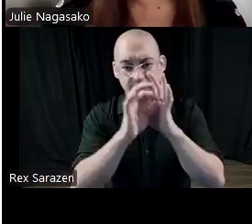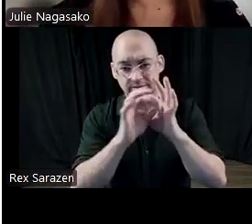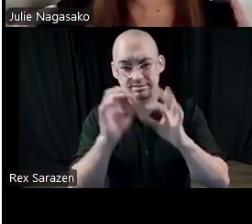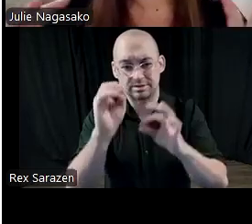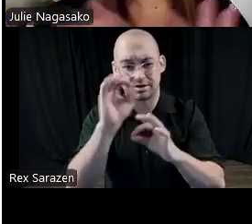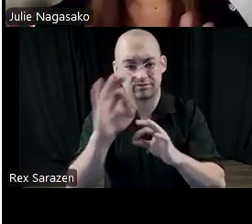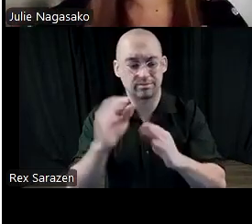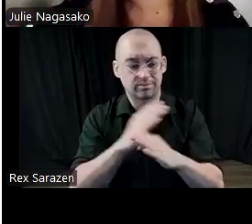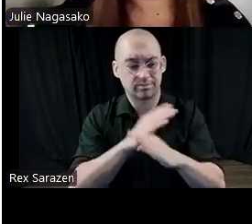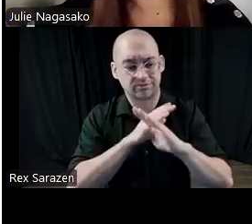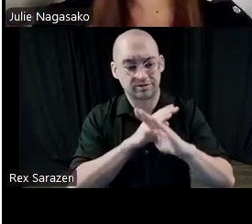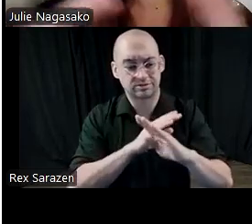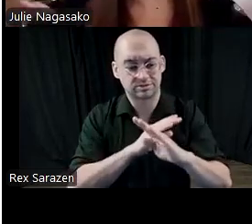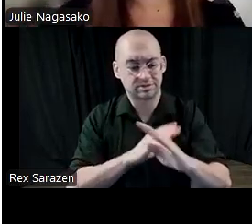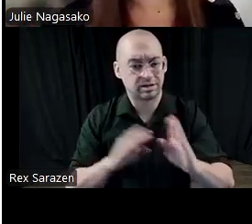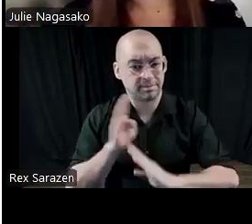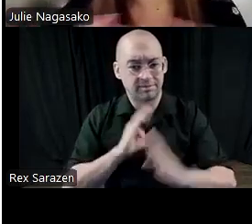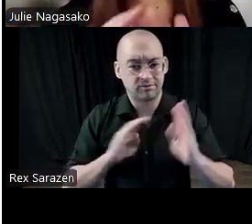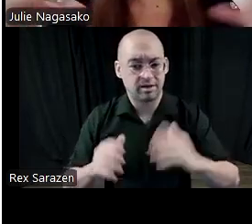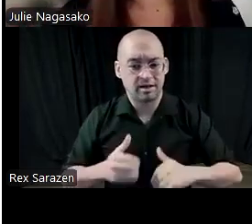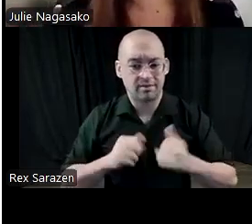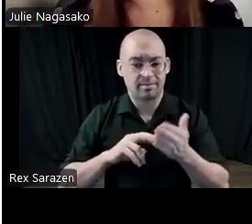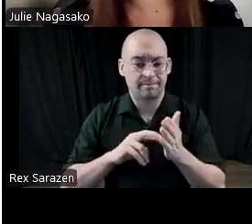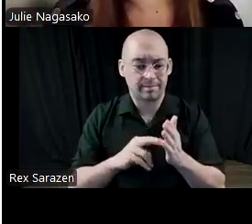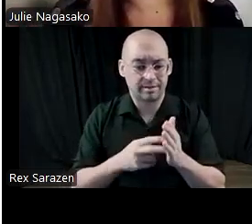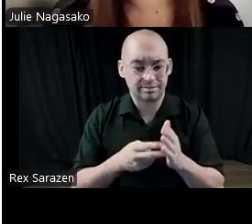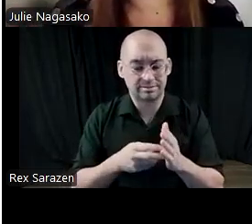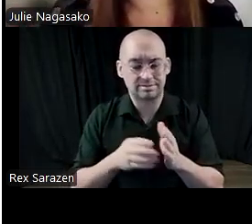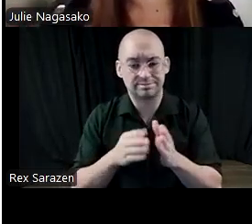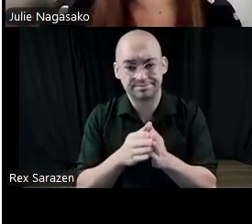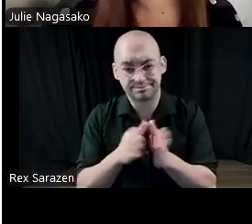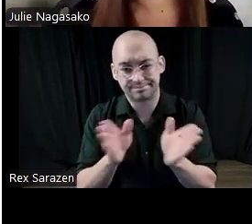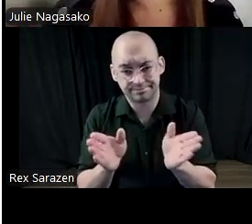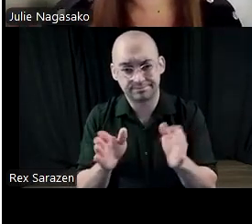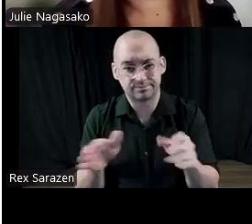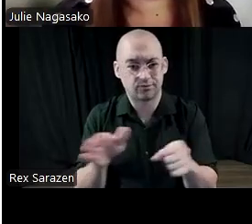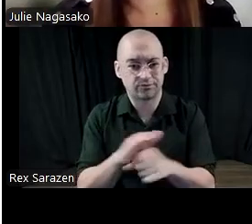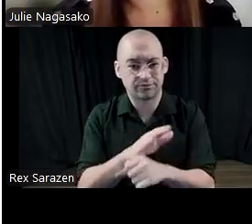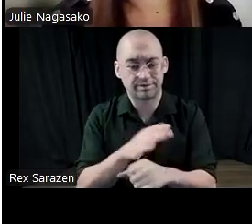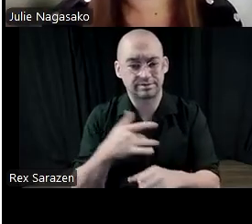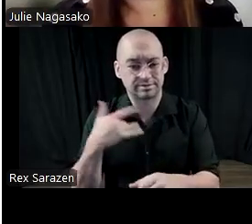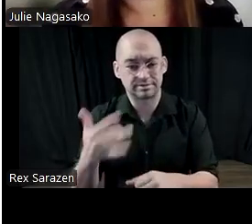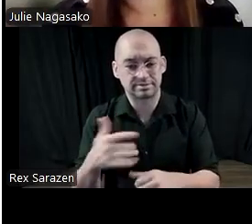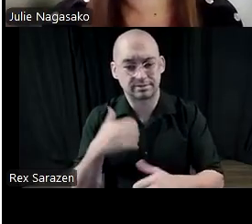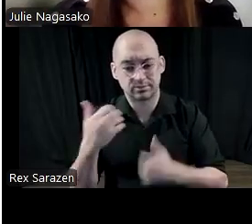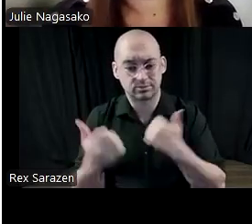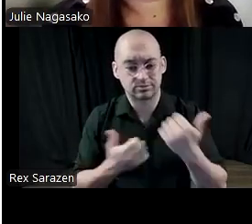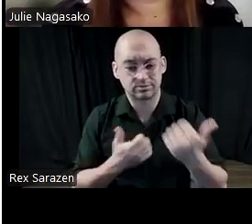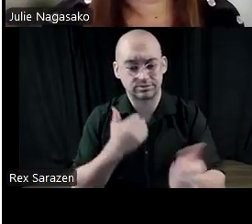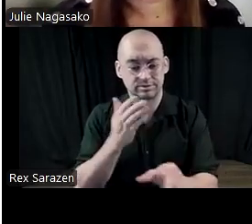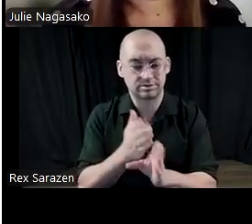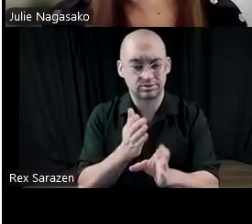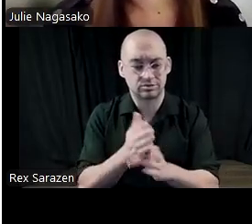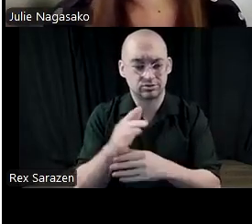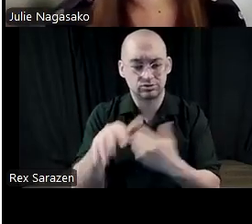about behavioral health, we're referring to sort of a very comprehensive sense of emotional, psychological, and social